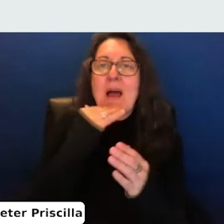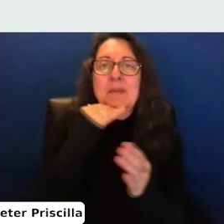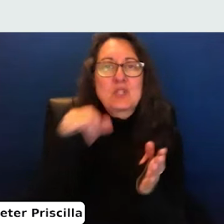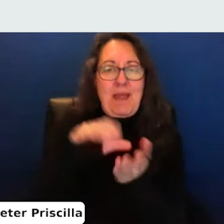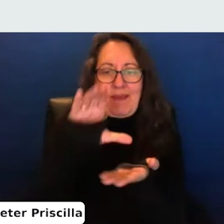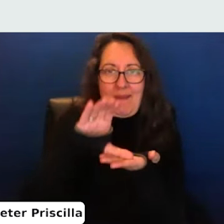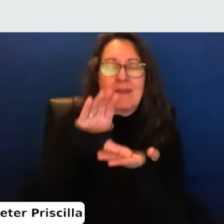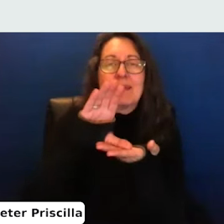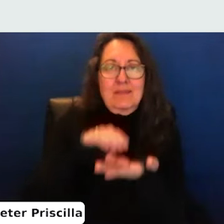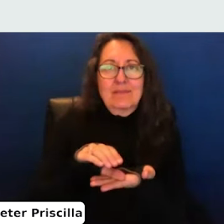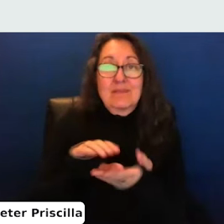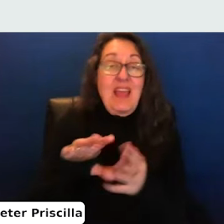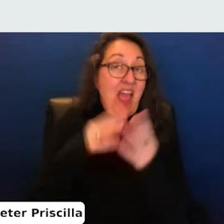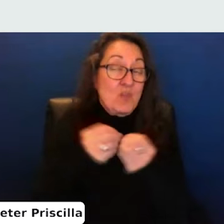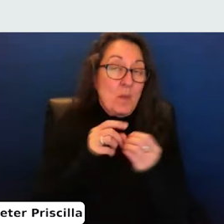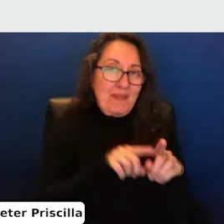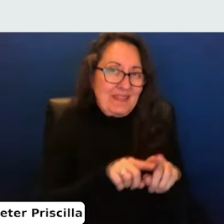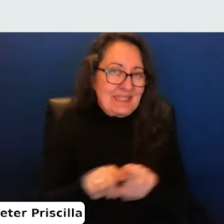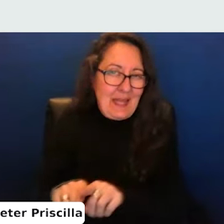same.